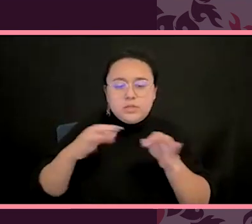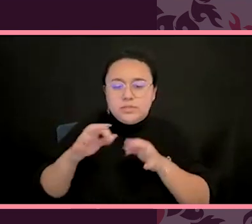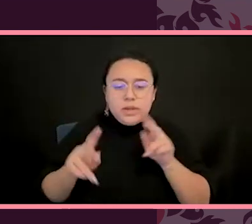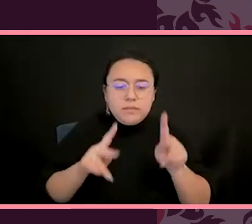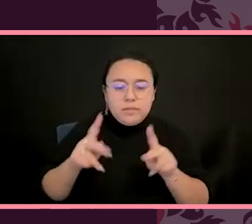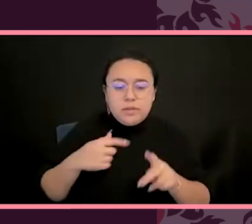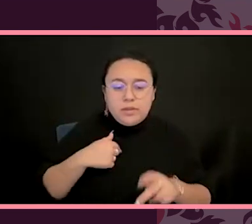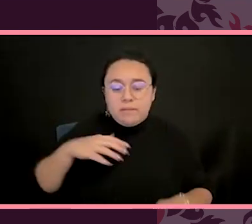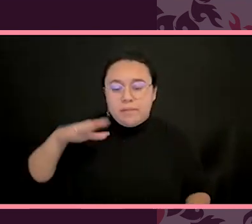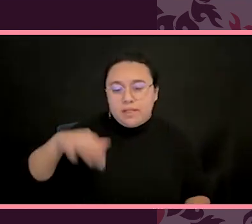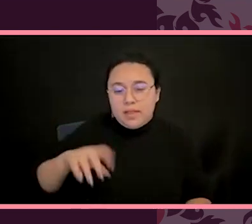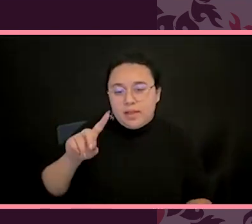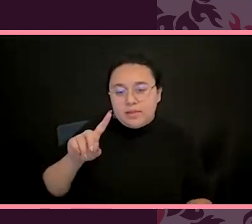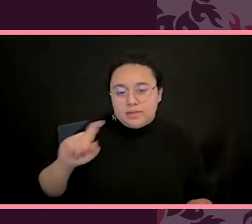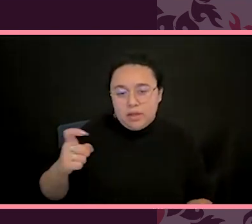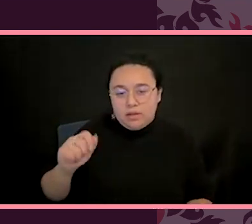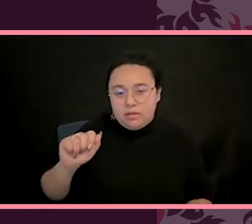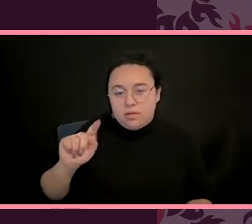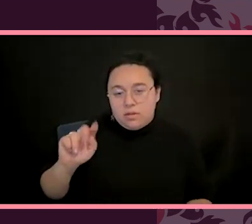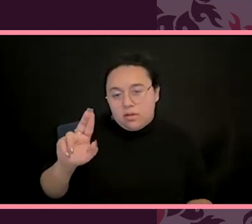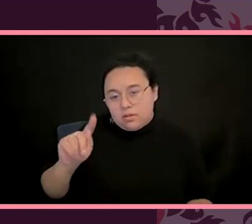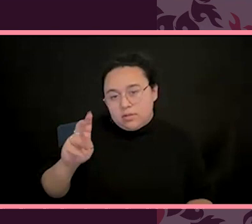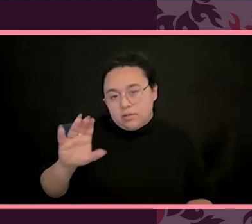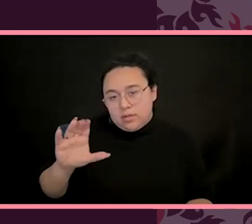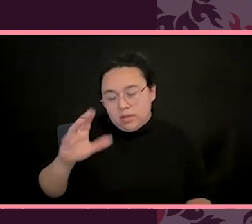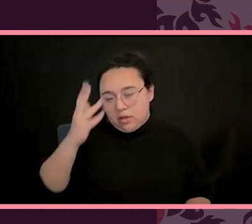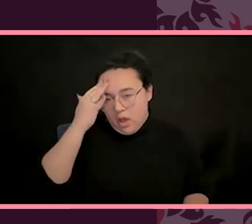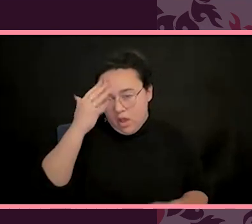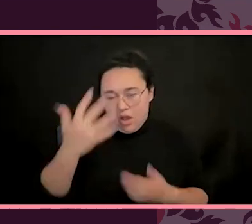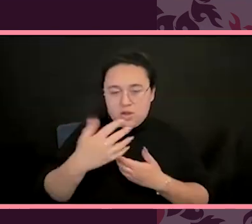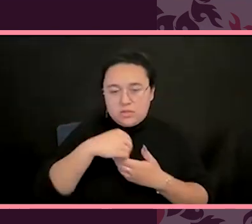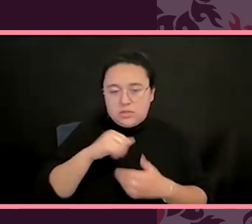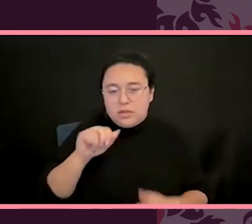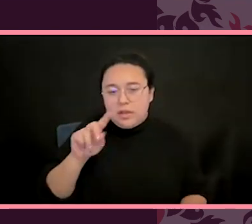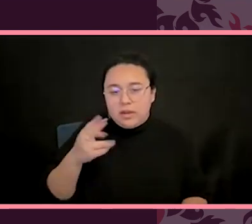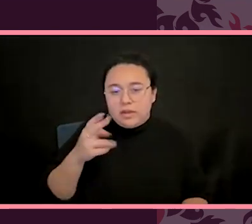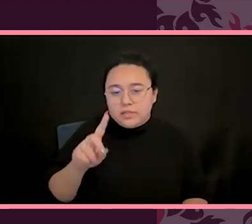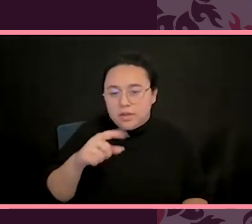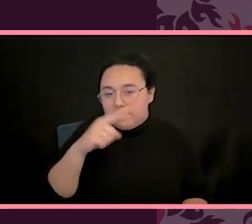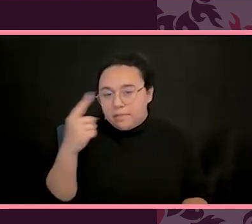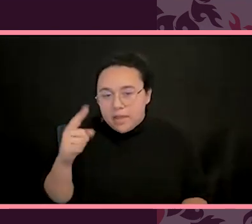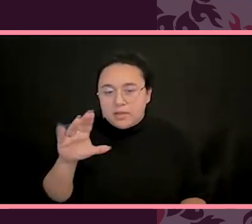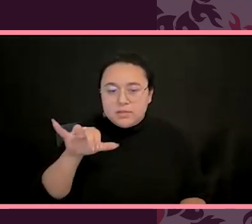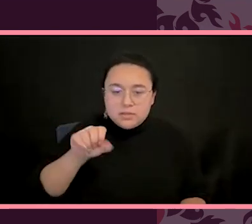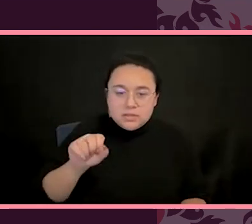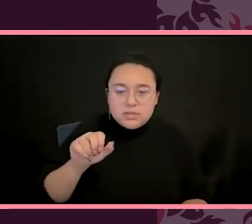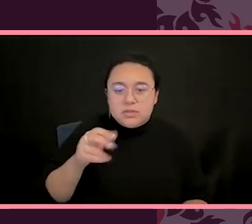am a late diagnosed autistic and ADHD Black cis